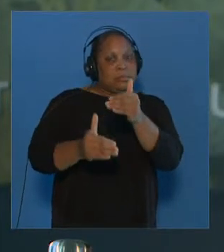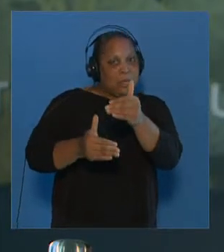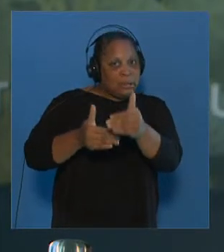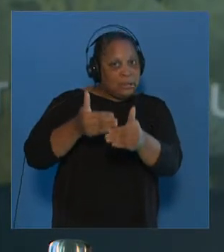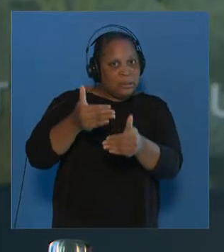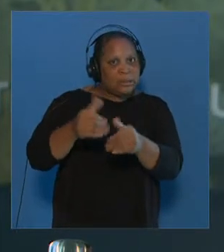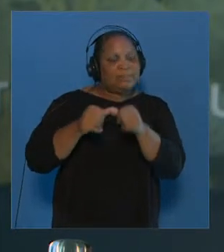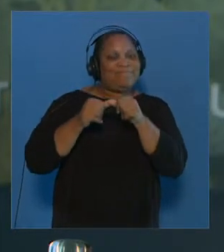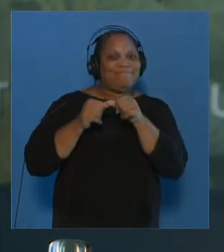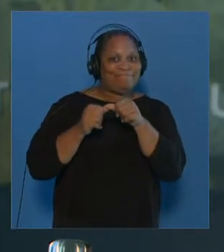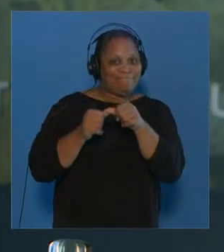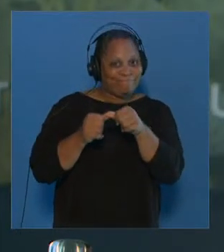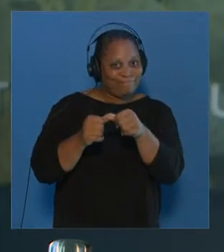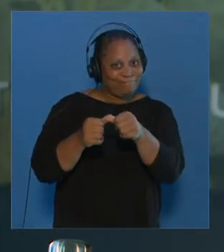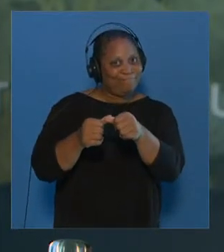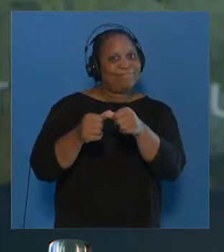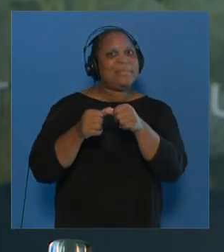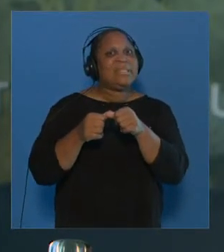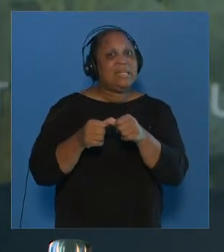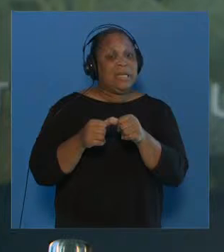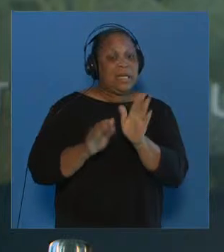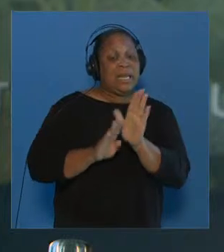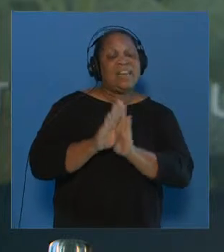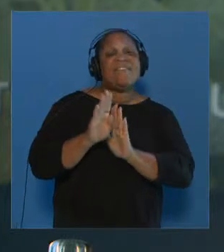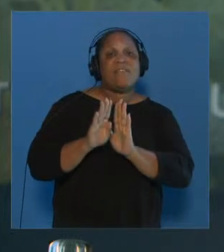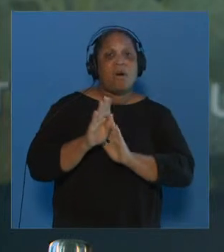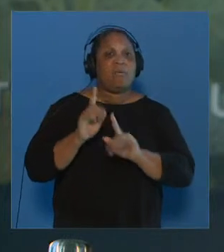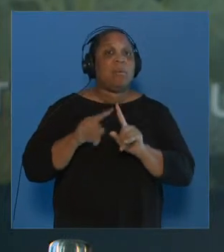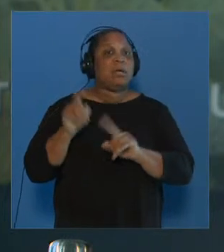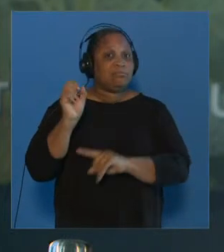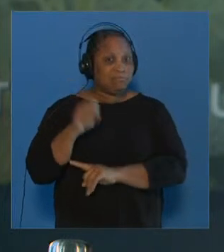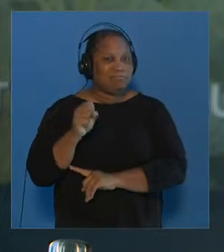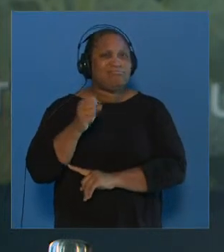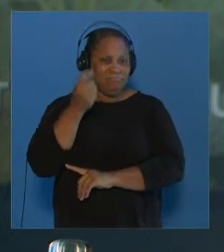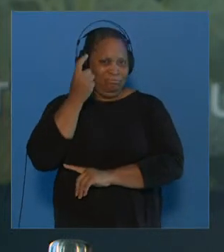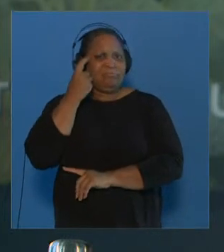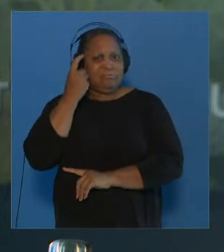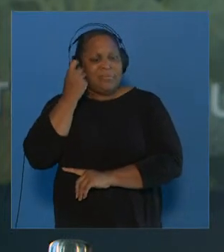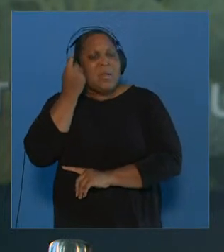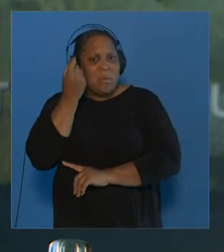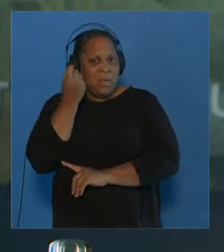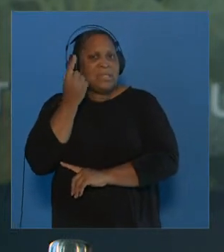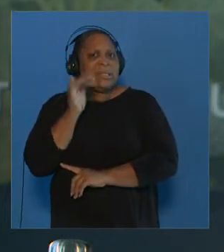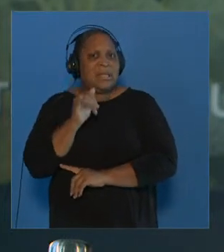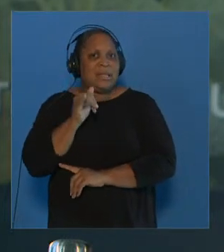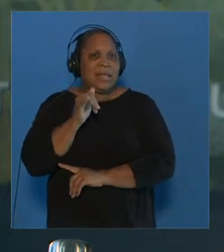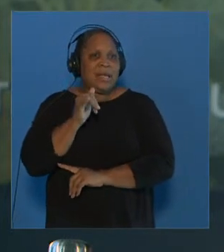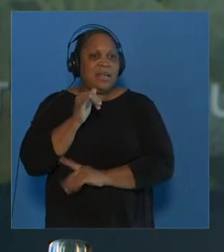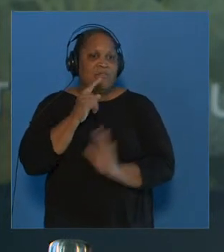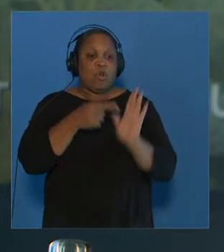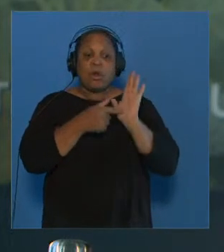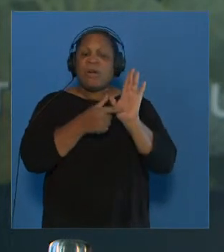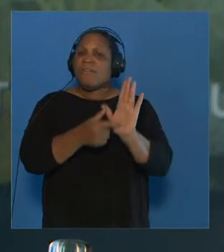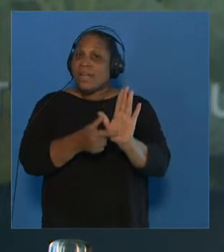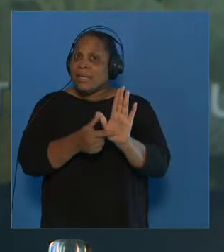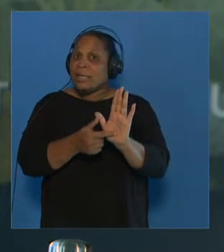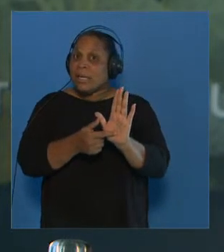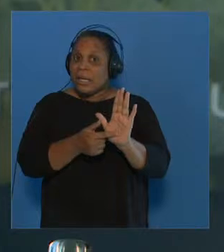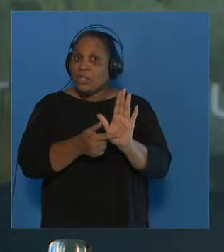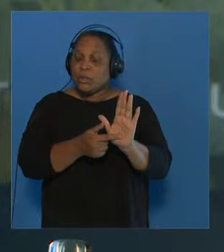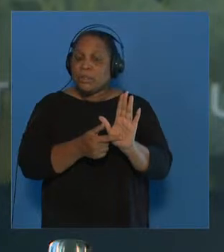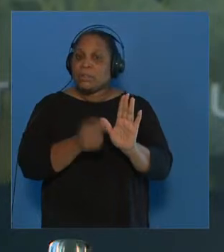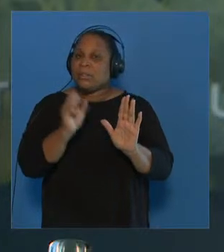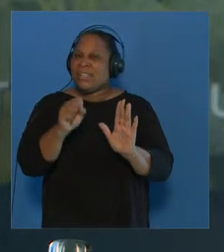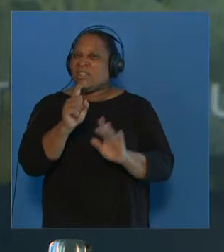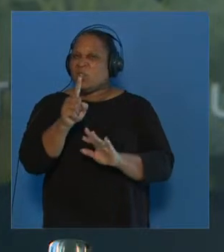that continues to evolve. But we are certainly conscious of that. If you look at our indicators that we've spoken about, that